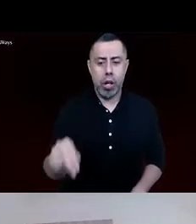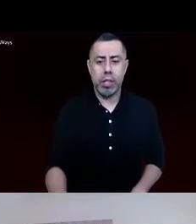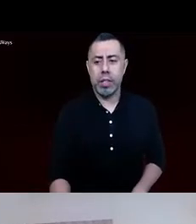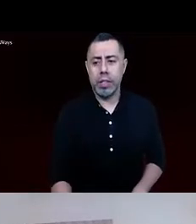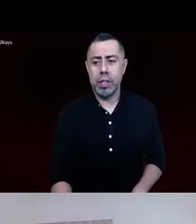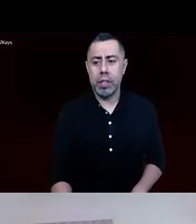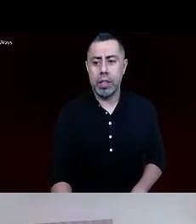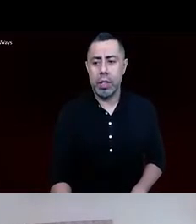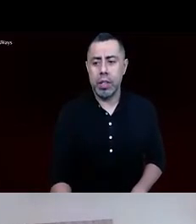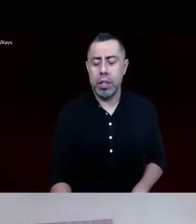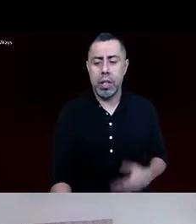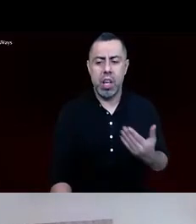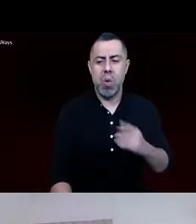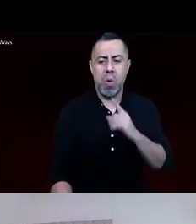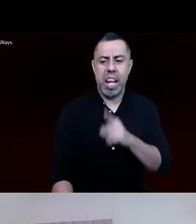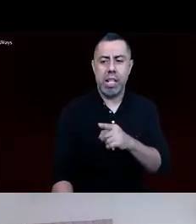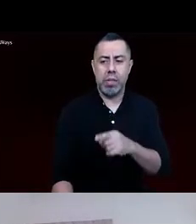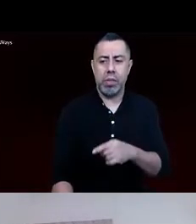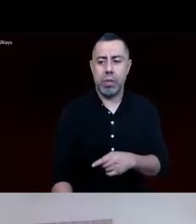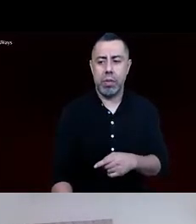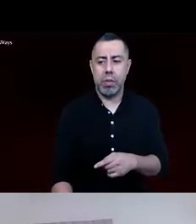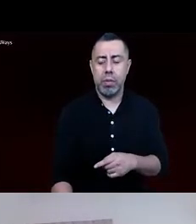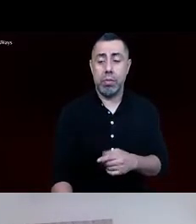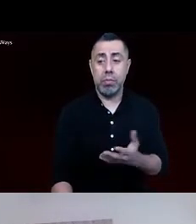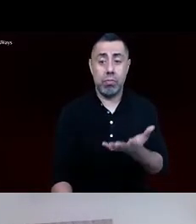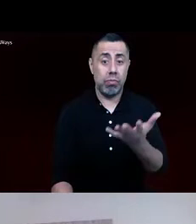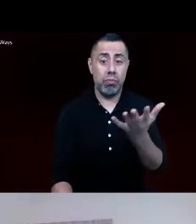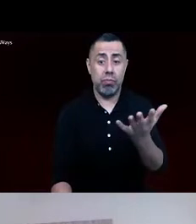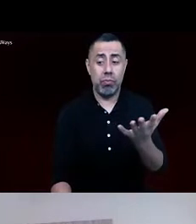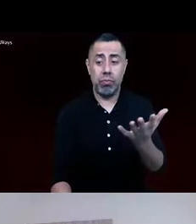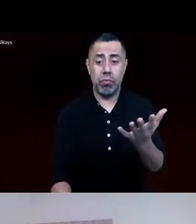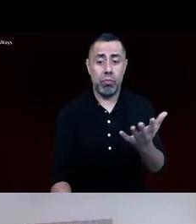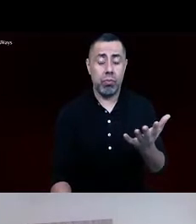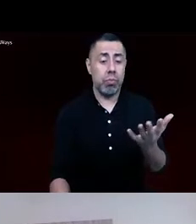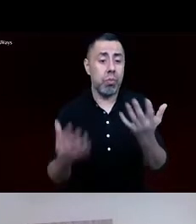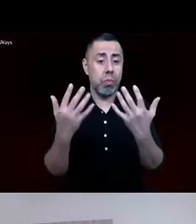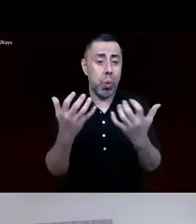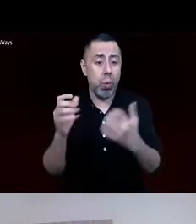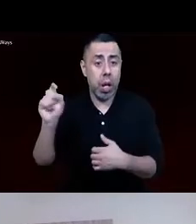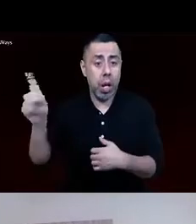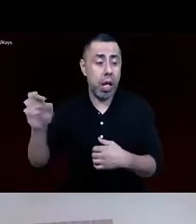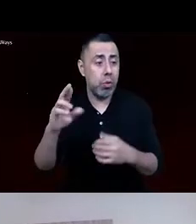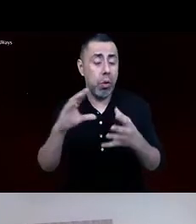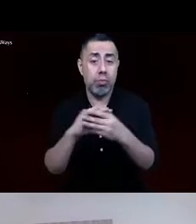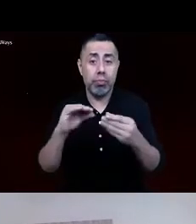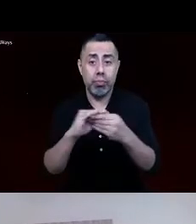to fire away. Who would like to ask Zelema or say anything to Zelema?